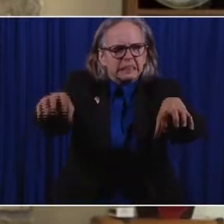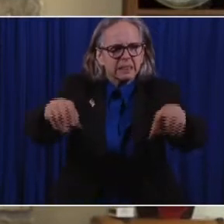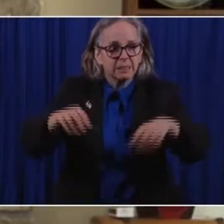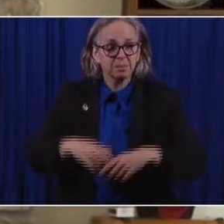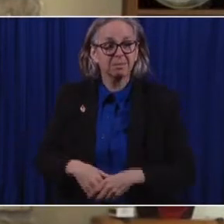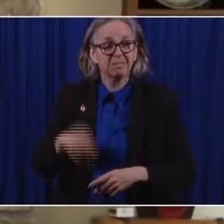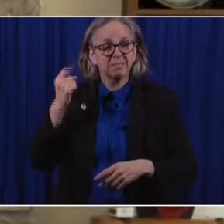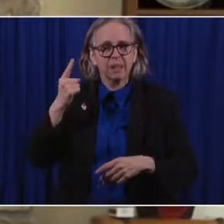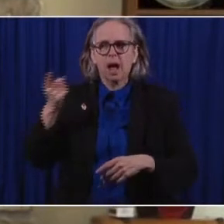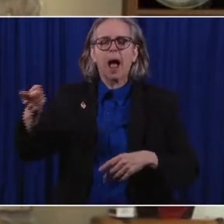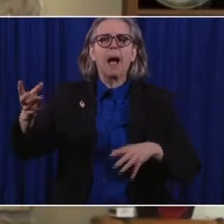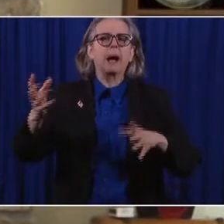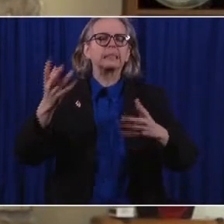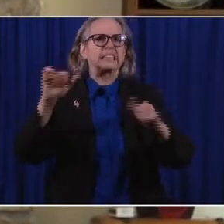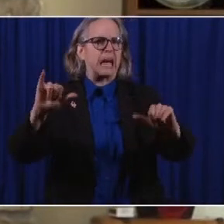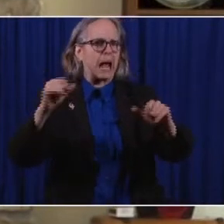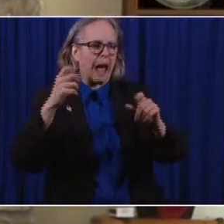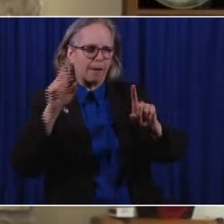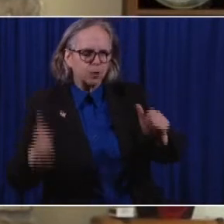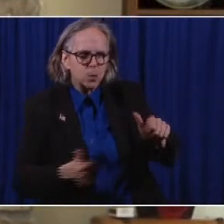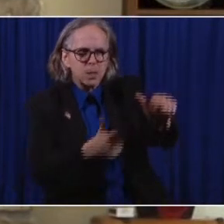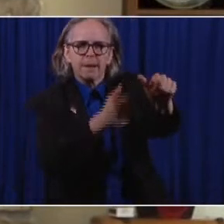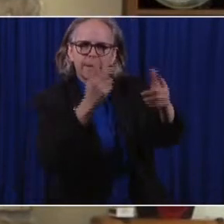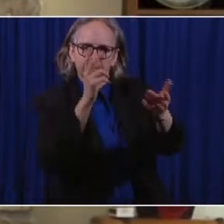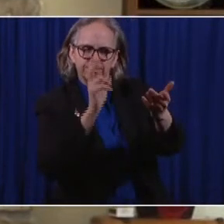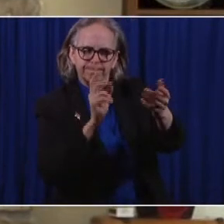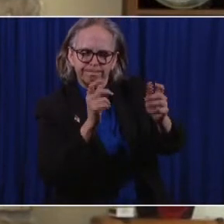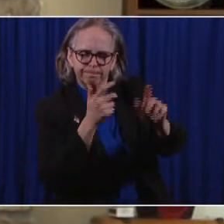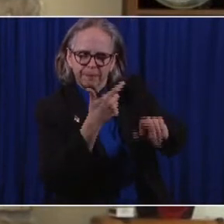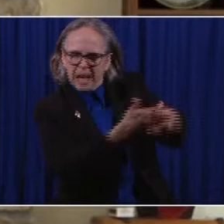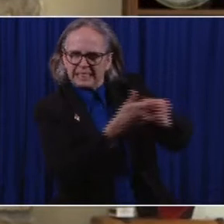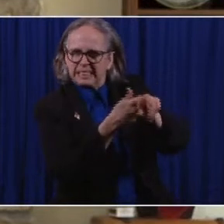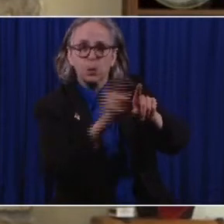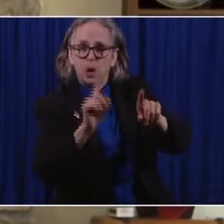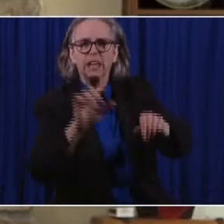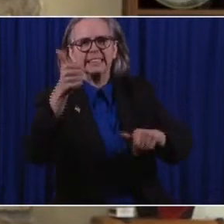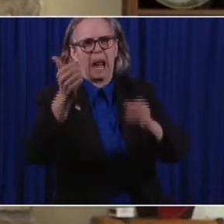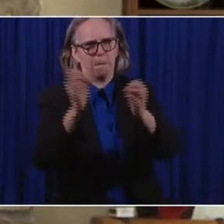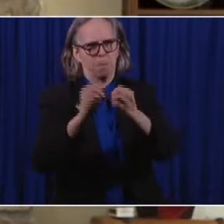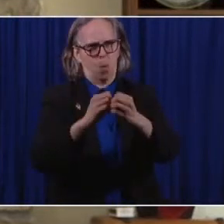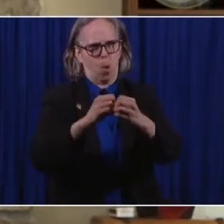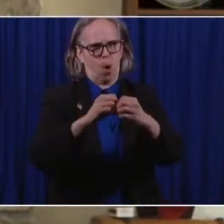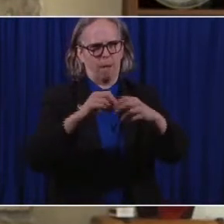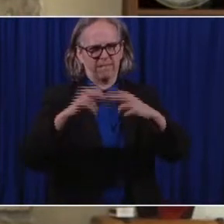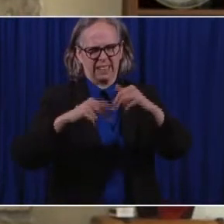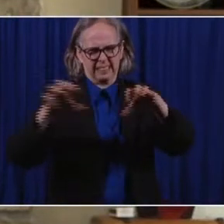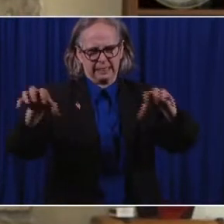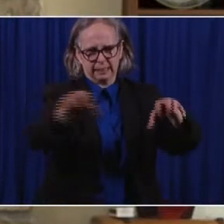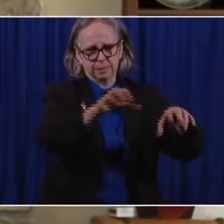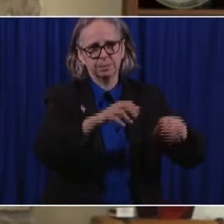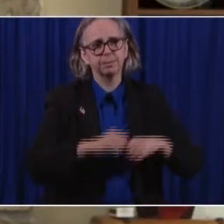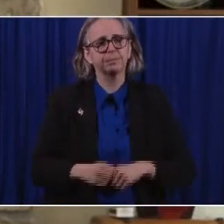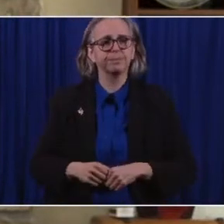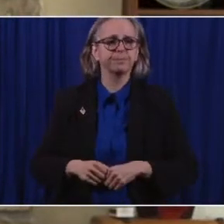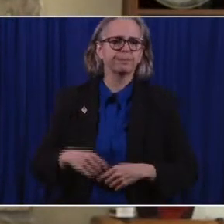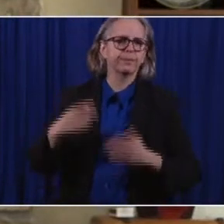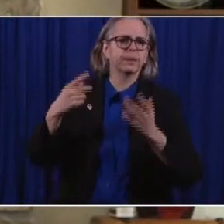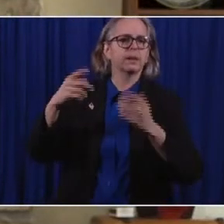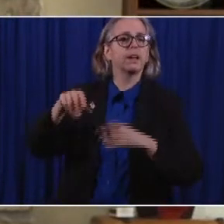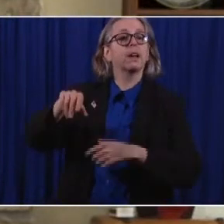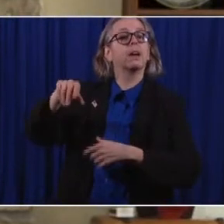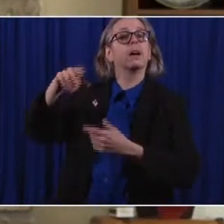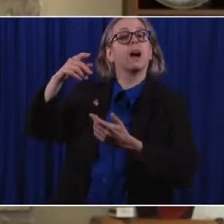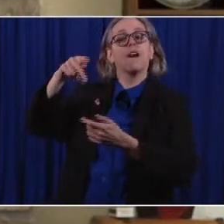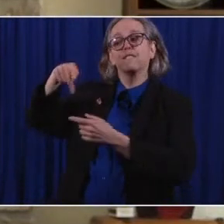FarmScript, they have done 61 of 63 nursing homes. They have 2 to go, and they're doing them